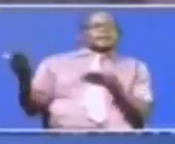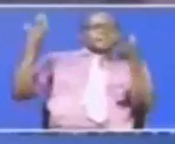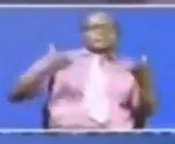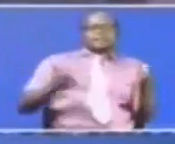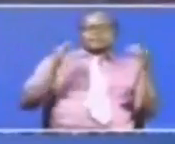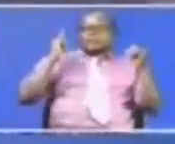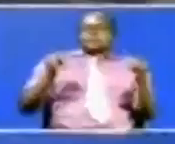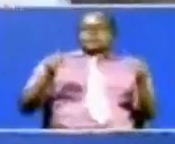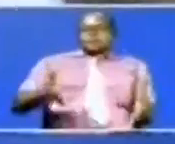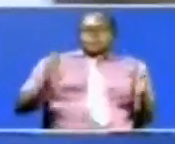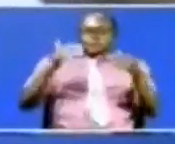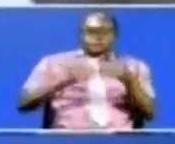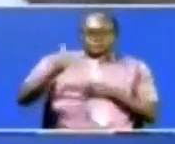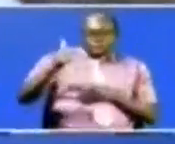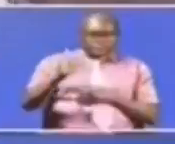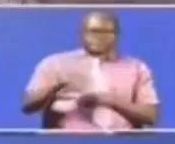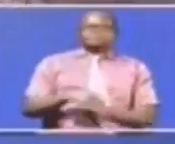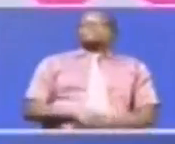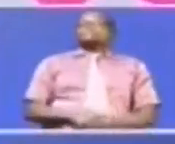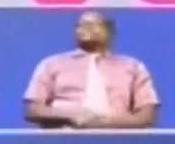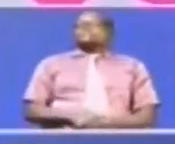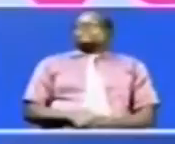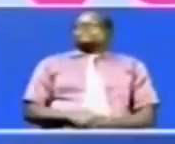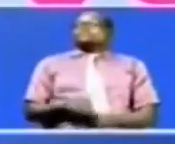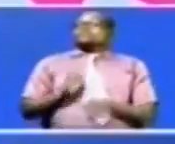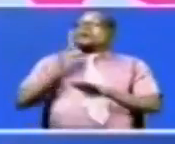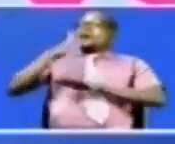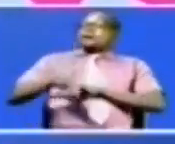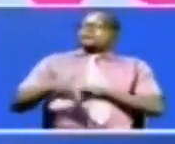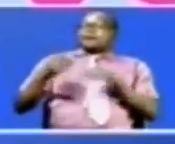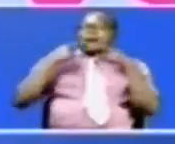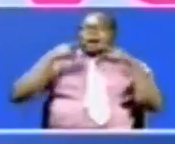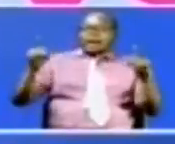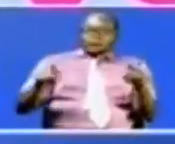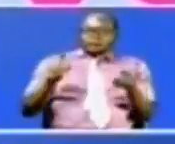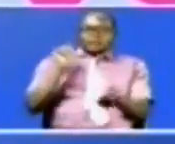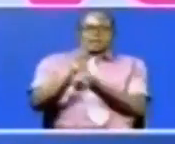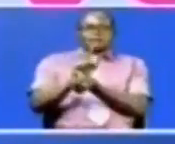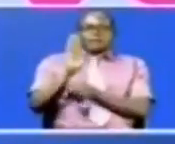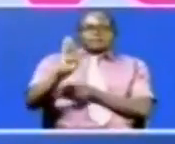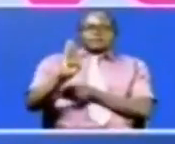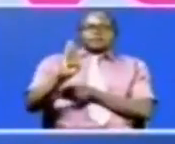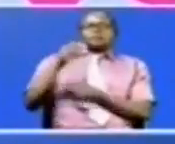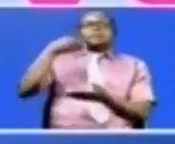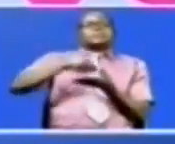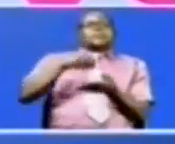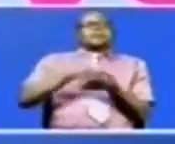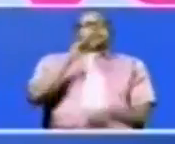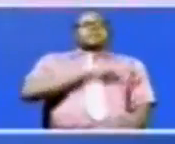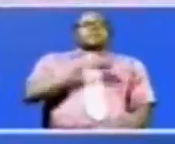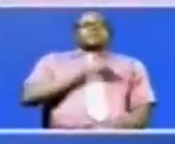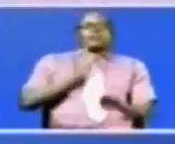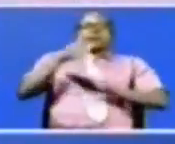new subsidiary, FinServe, days after it announced a 11 billion shillings profit after